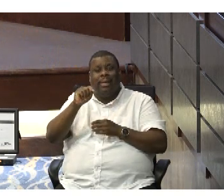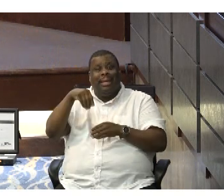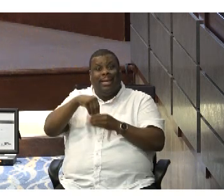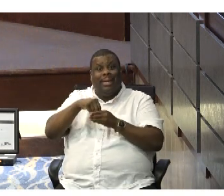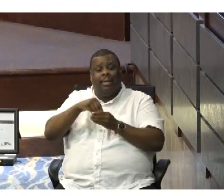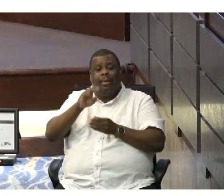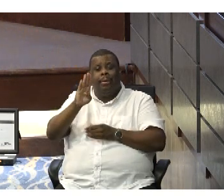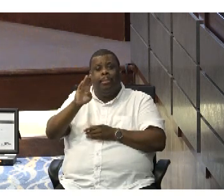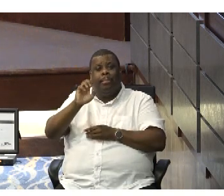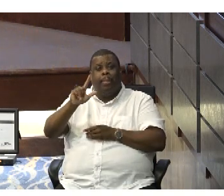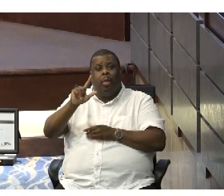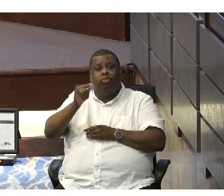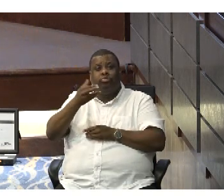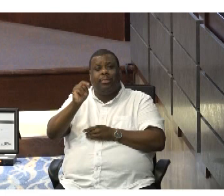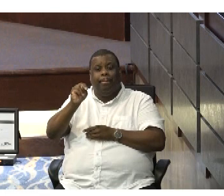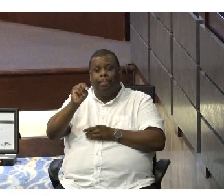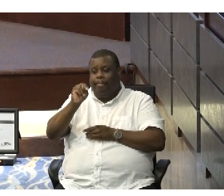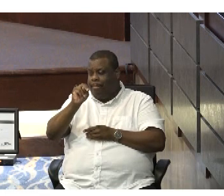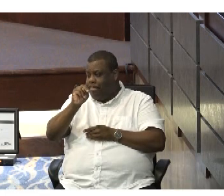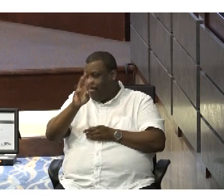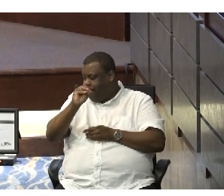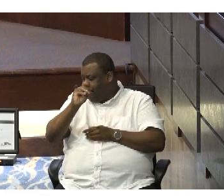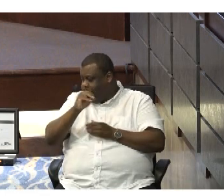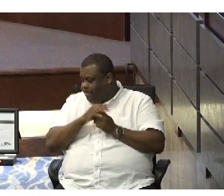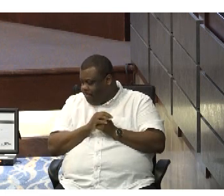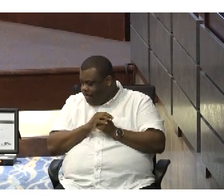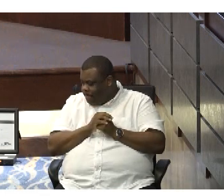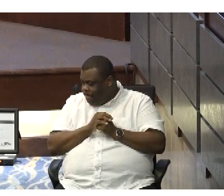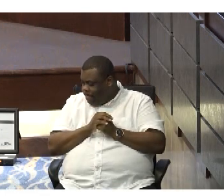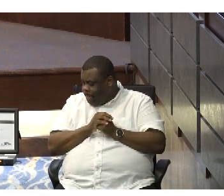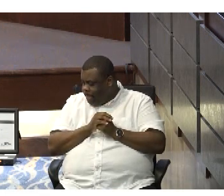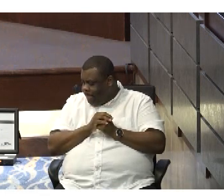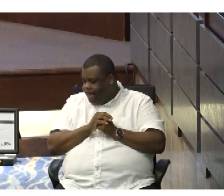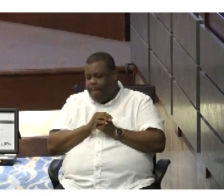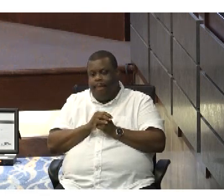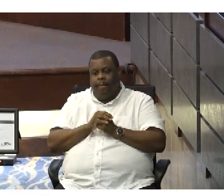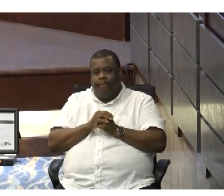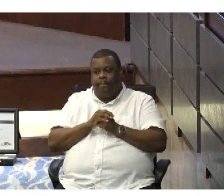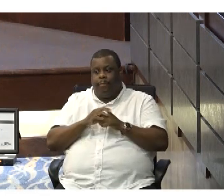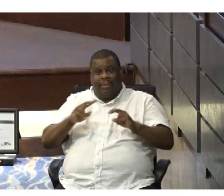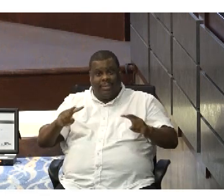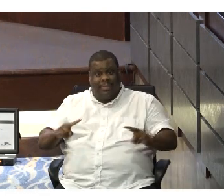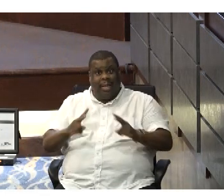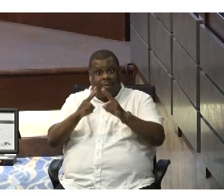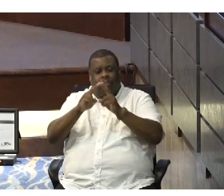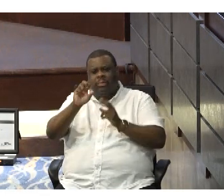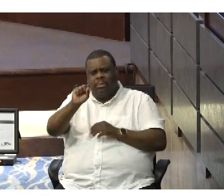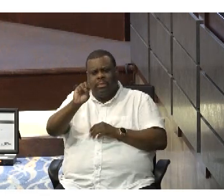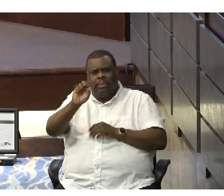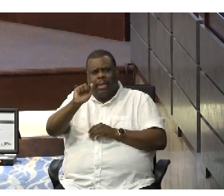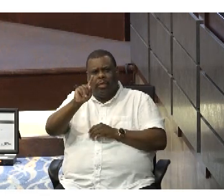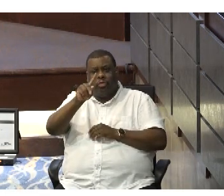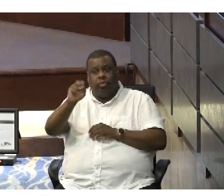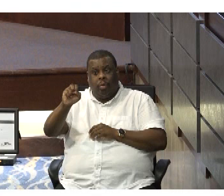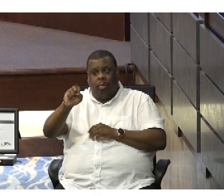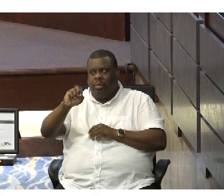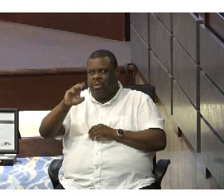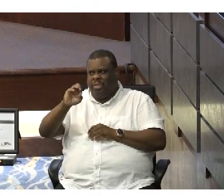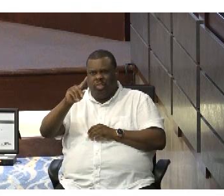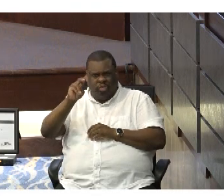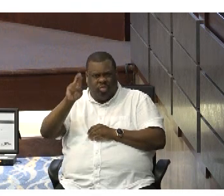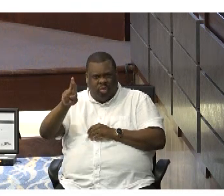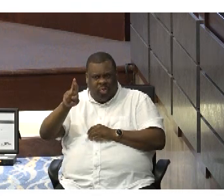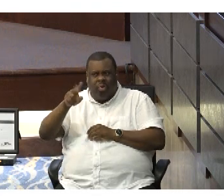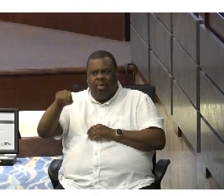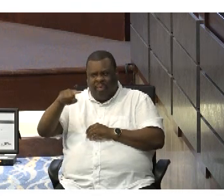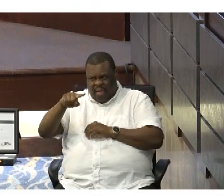National Library, which is pictured top right there, the Seattle Central Library, which is pictured center, Casa de